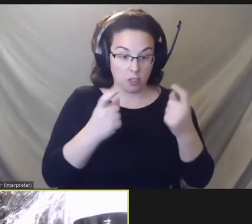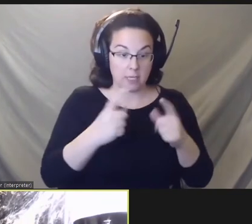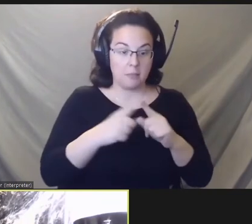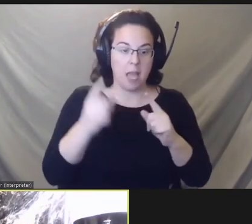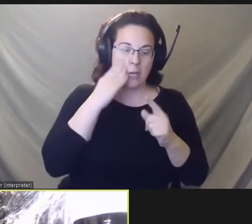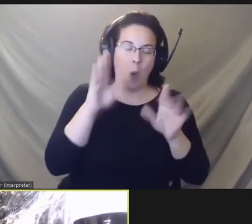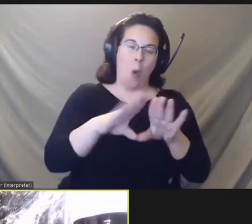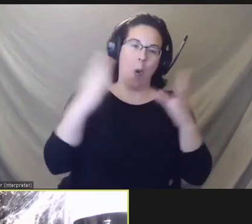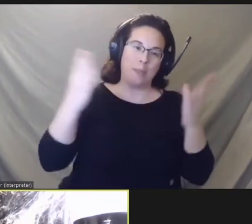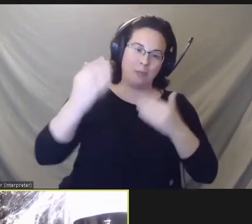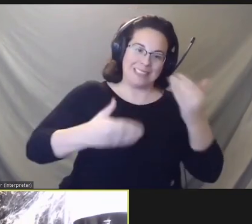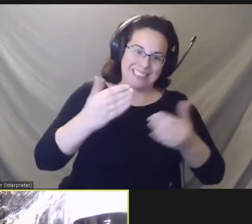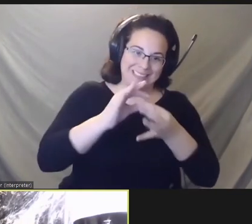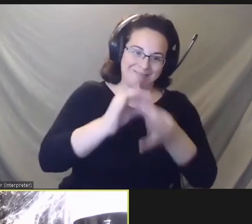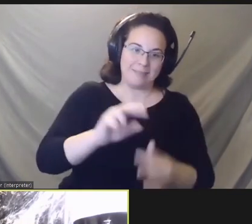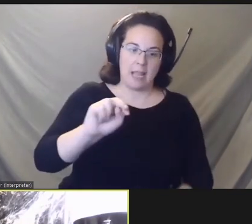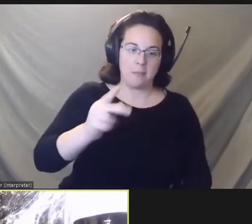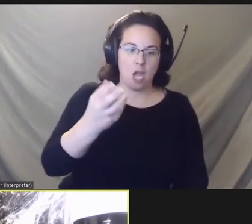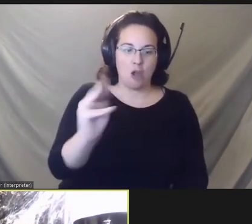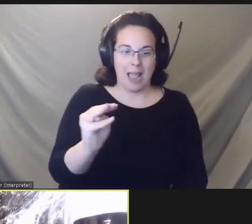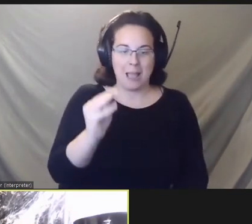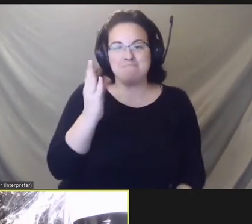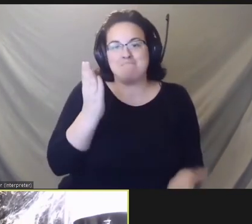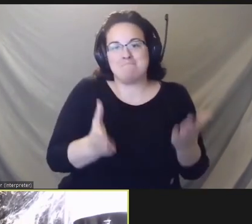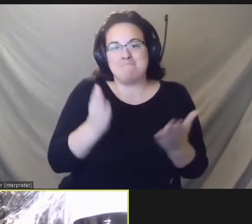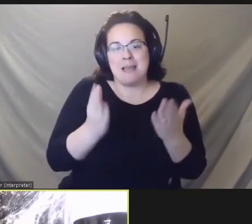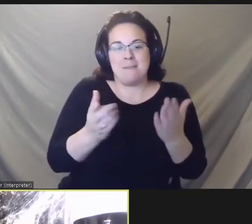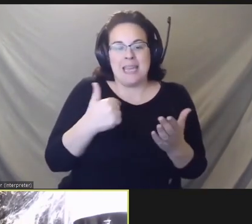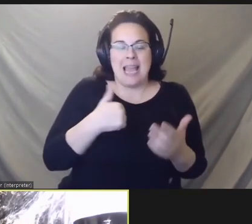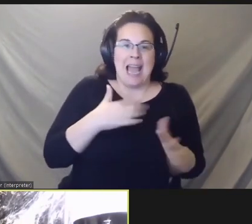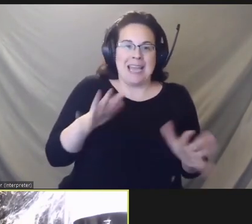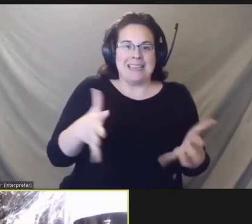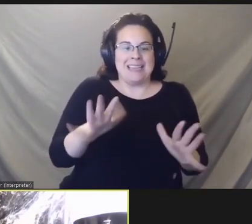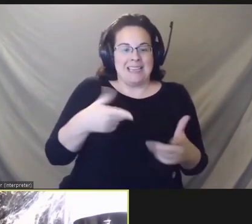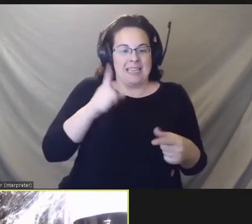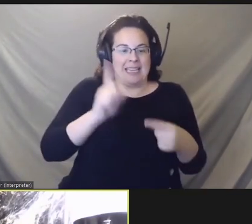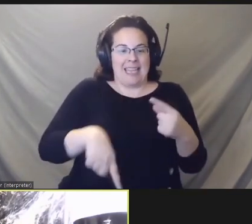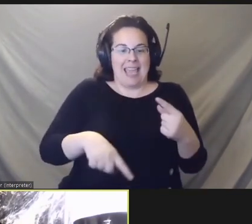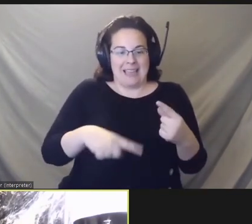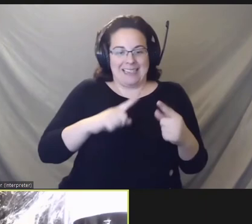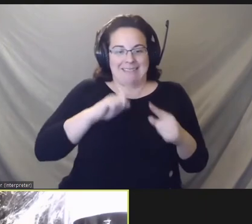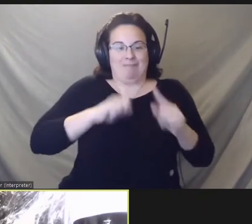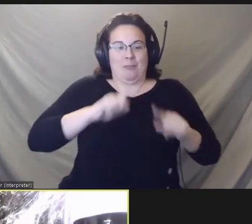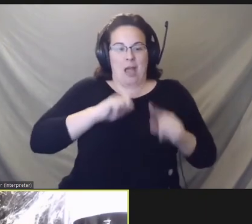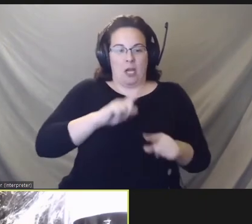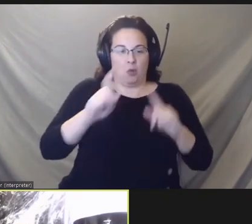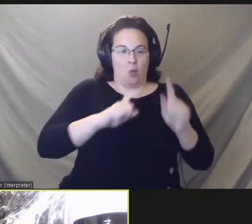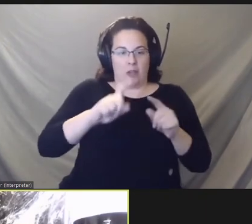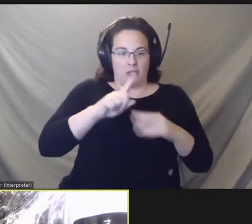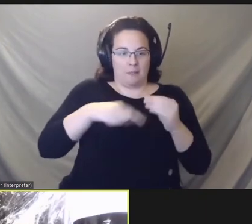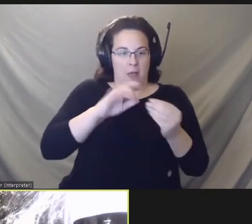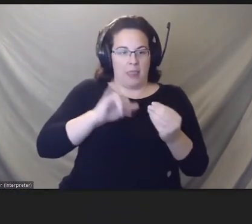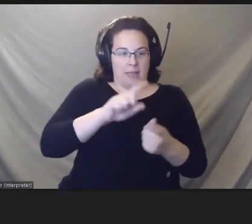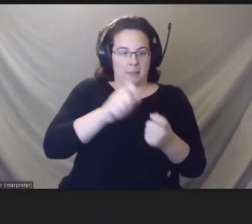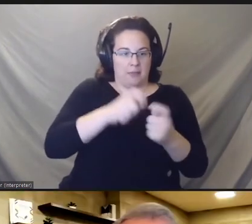open proceeding in the NPRM, I may be unable to take questions on that point. Thank you.